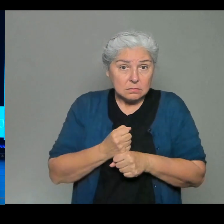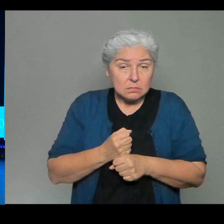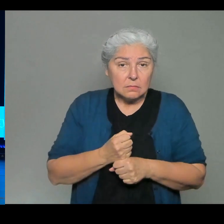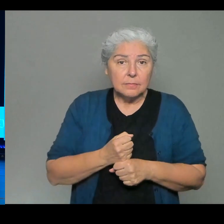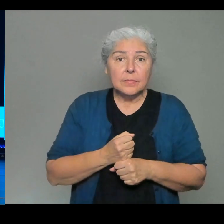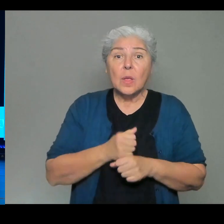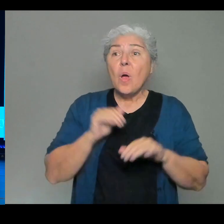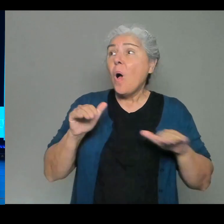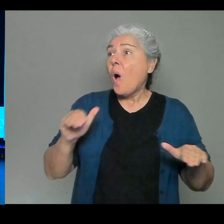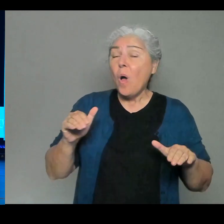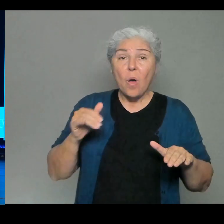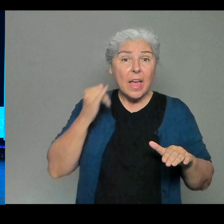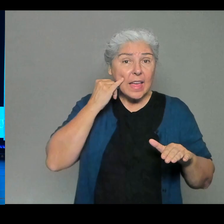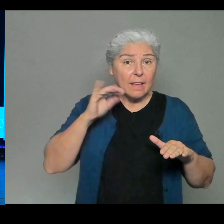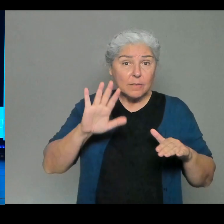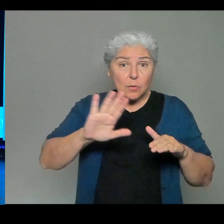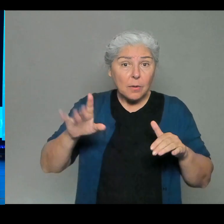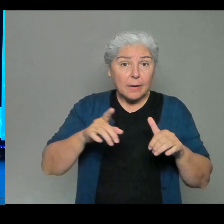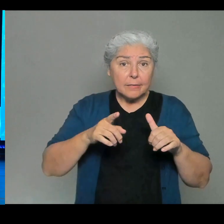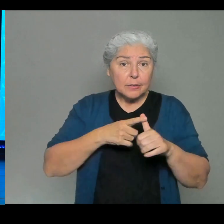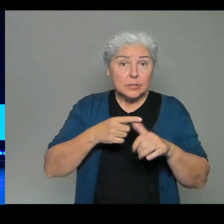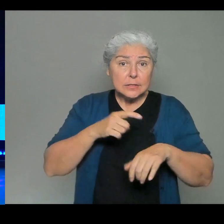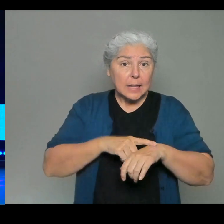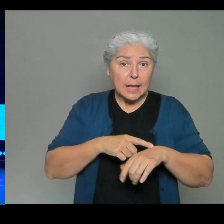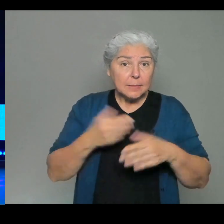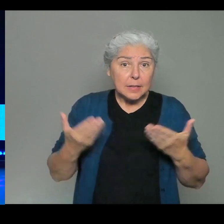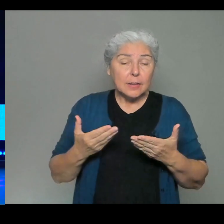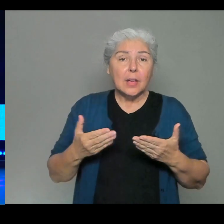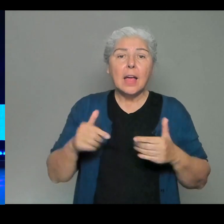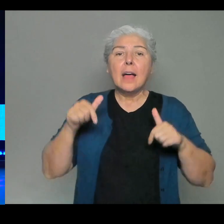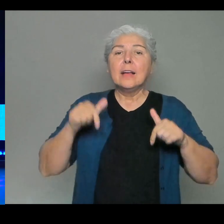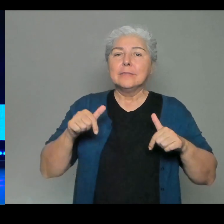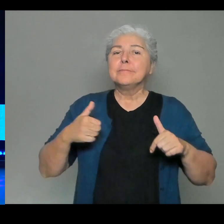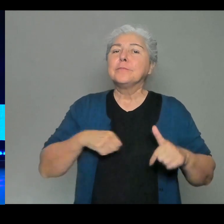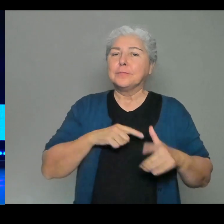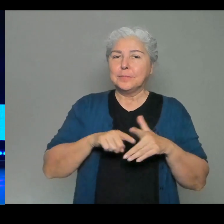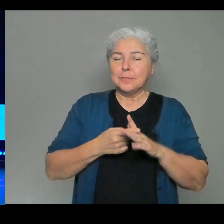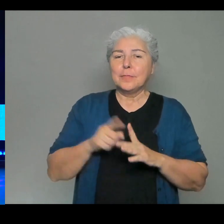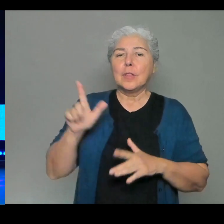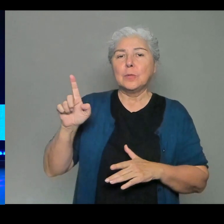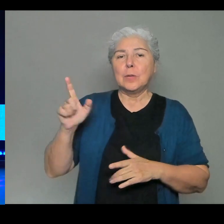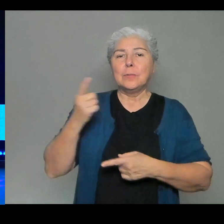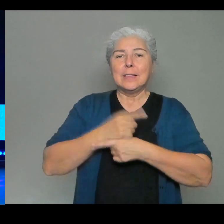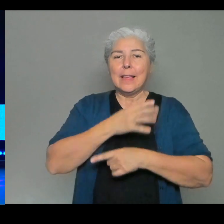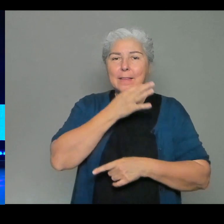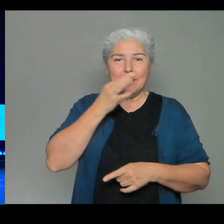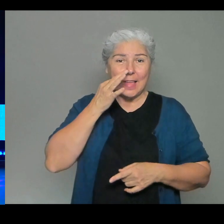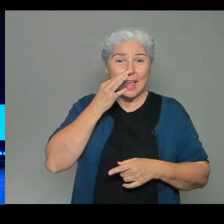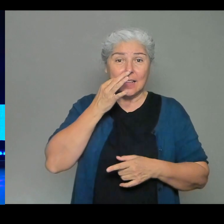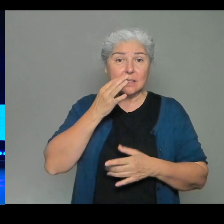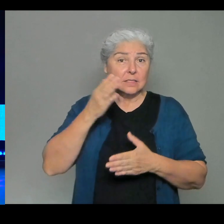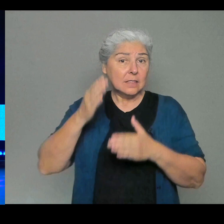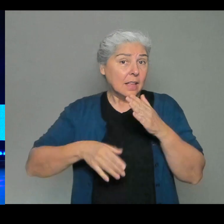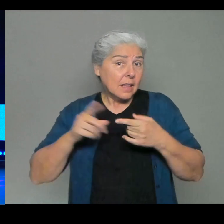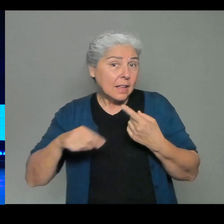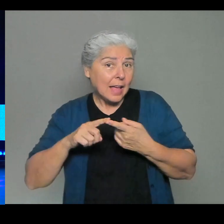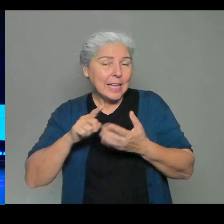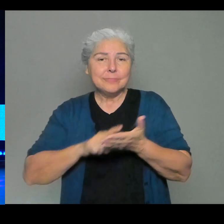by the way, if you haven't been here, we're on a 21-day fast. We're two-thirds way. It ends next